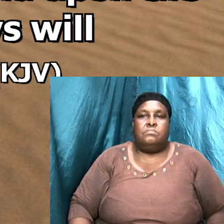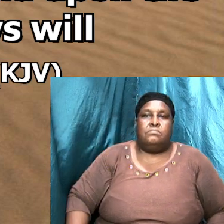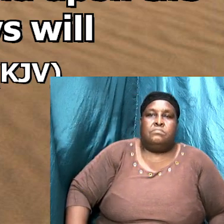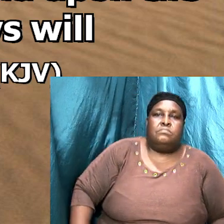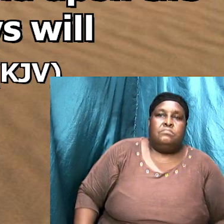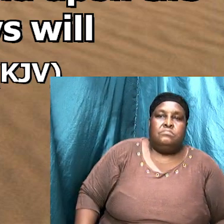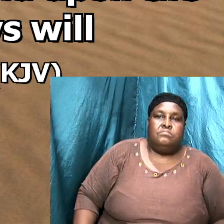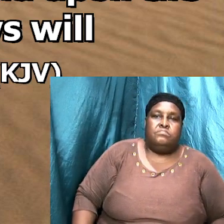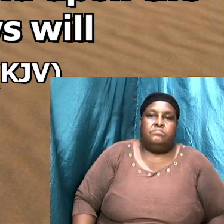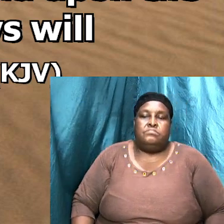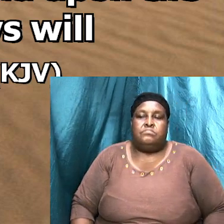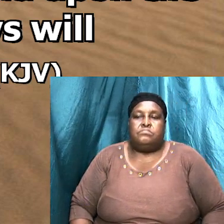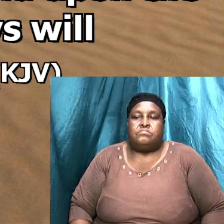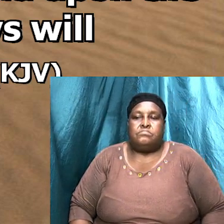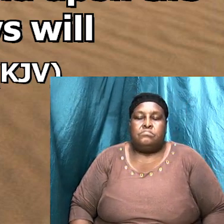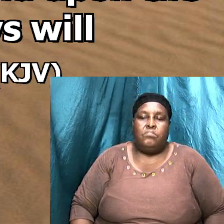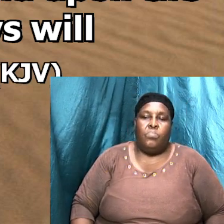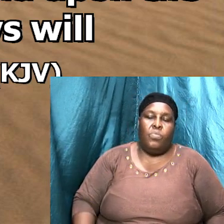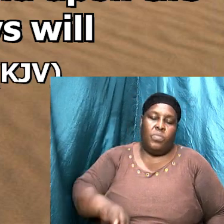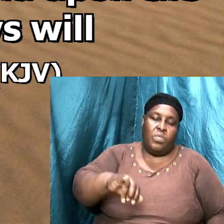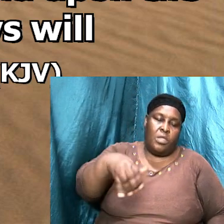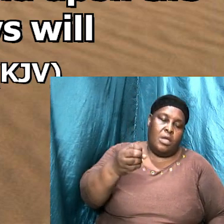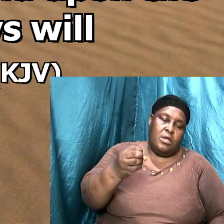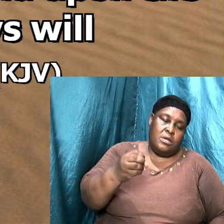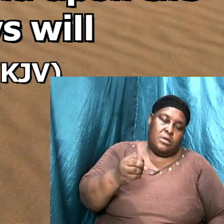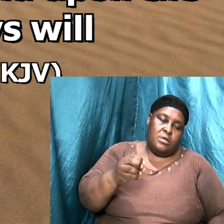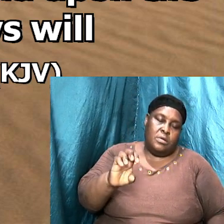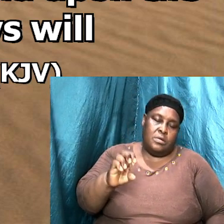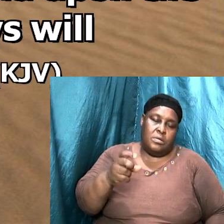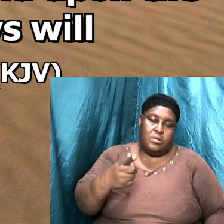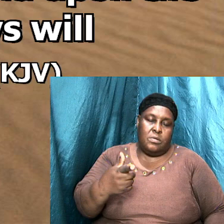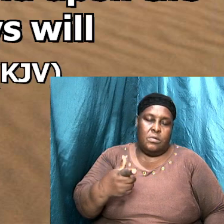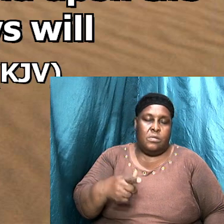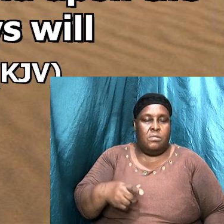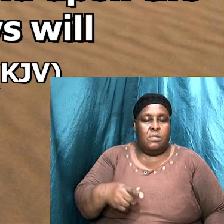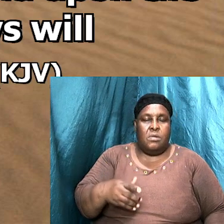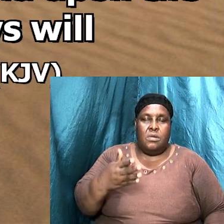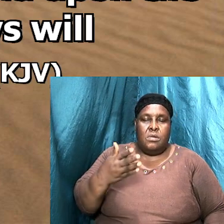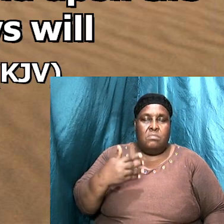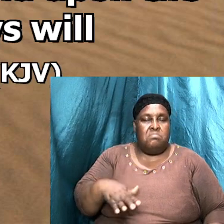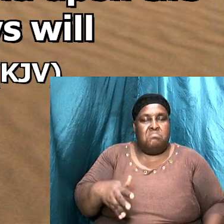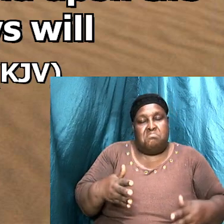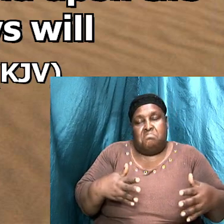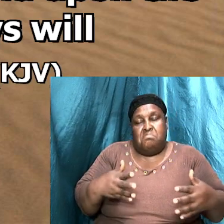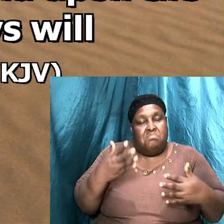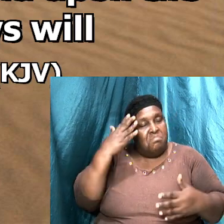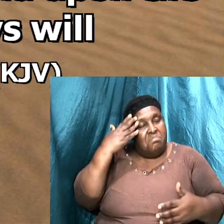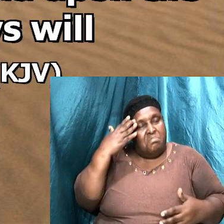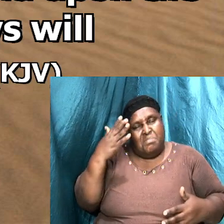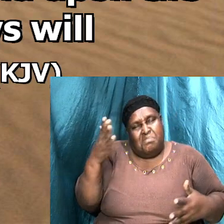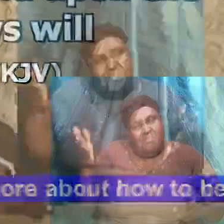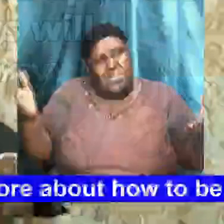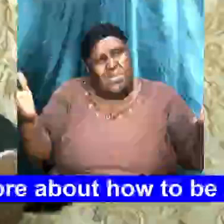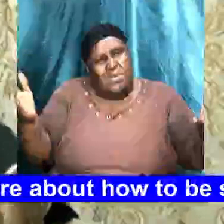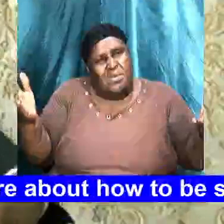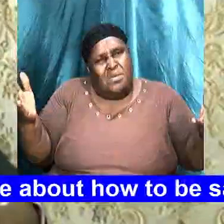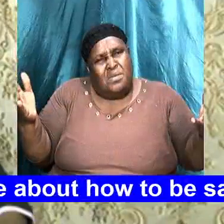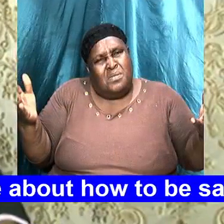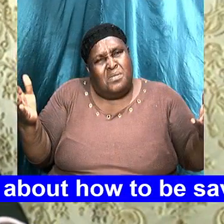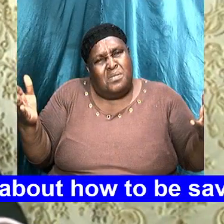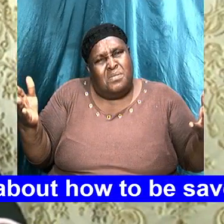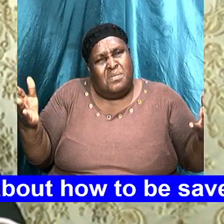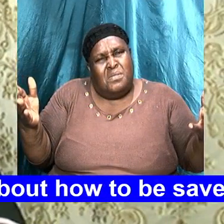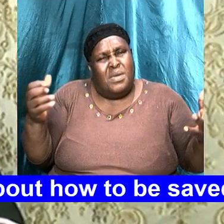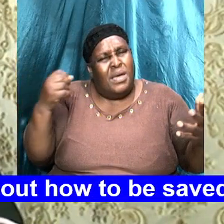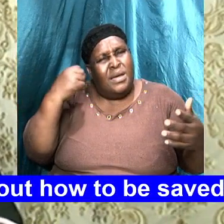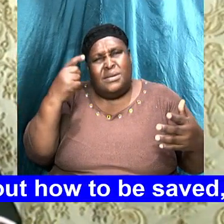so Joel may not have fully understood the prophecy that he gave but God moved upon him